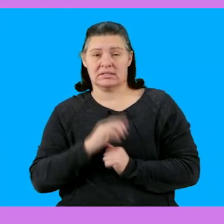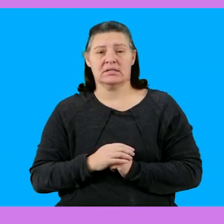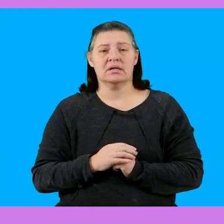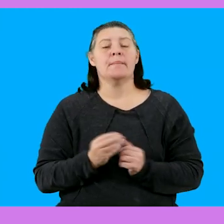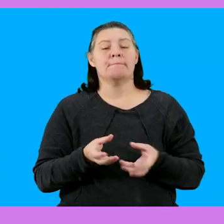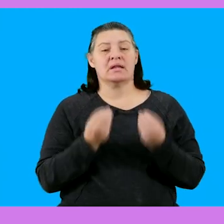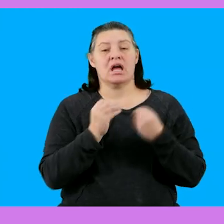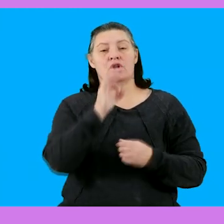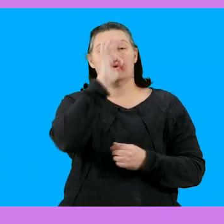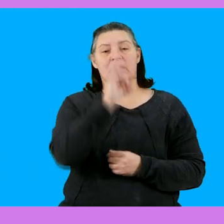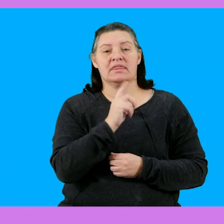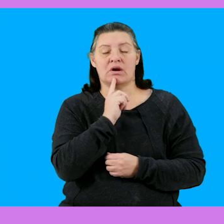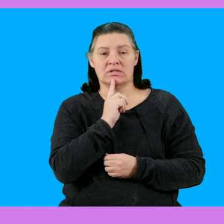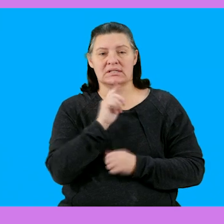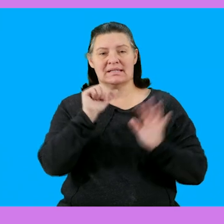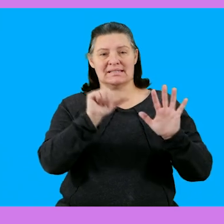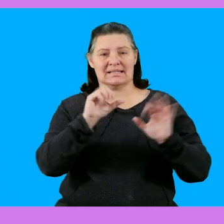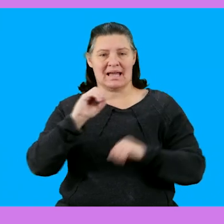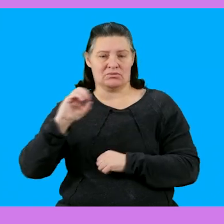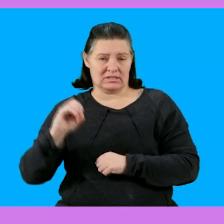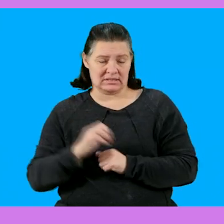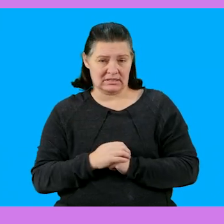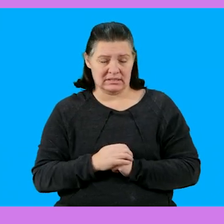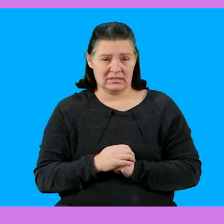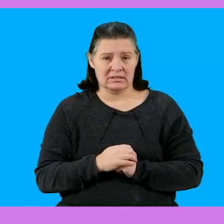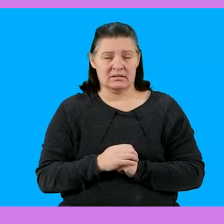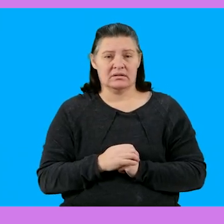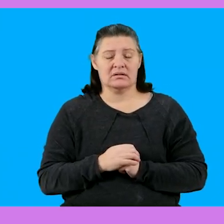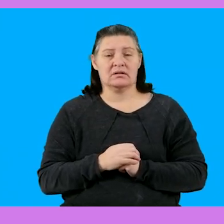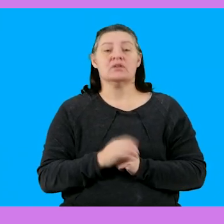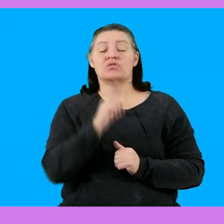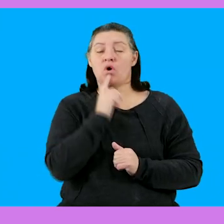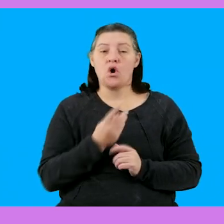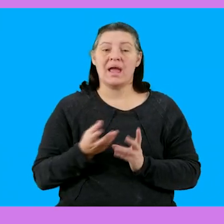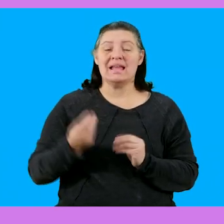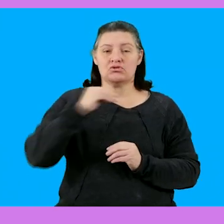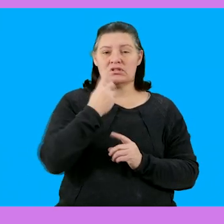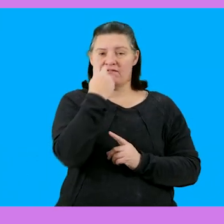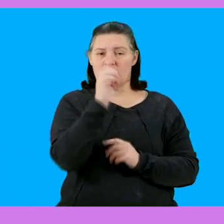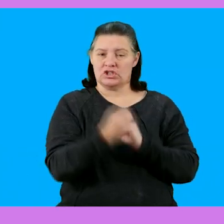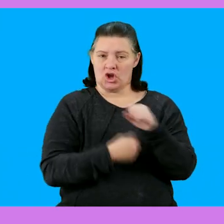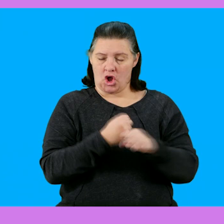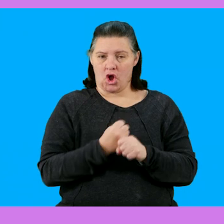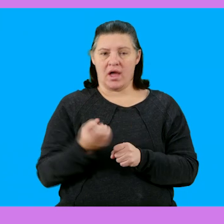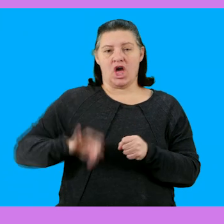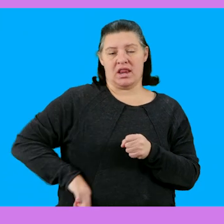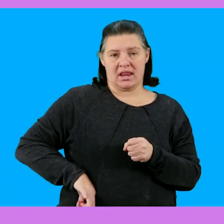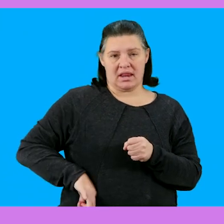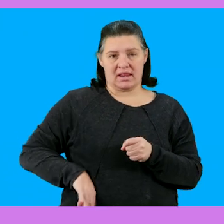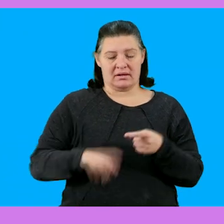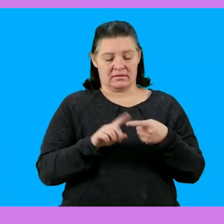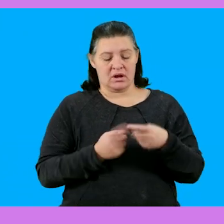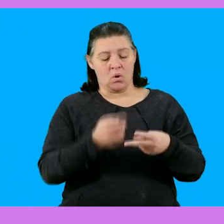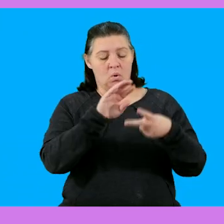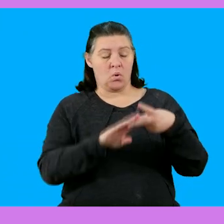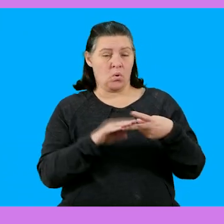So that will give us 3,600 Rand. So this is the interest he'll earn in year number 1. We agree. So now I'll move